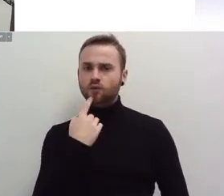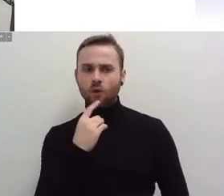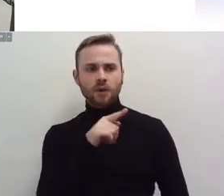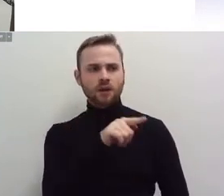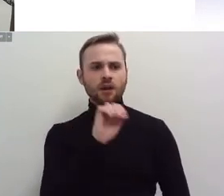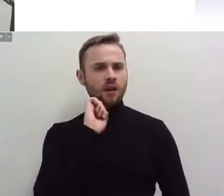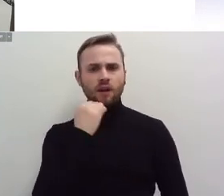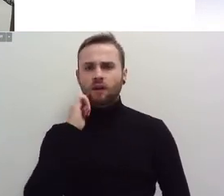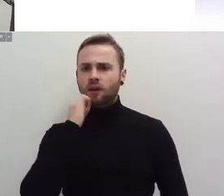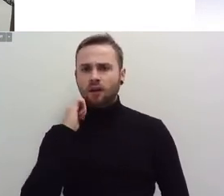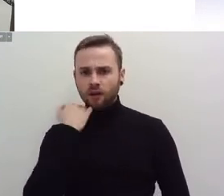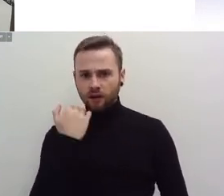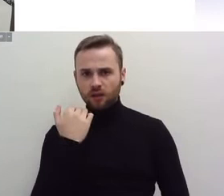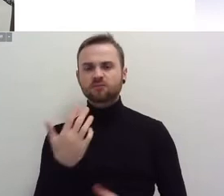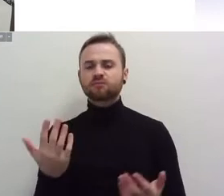or Norway we are talking about.